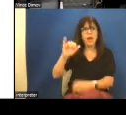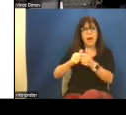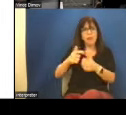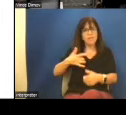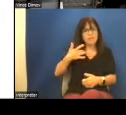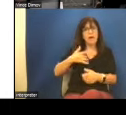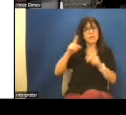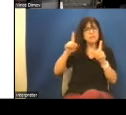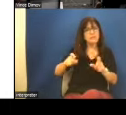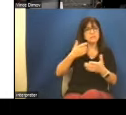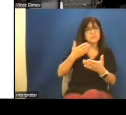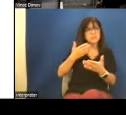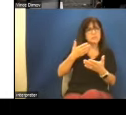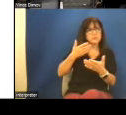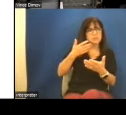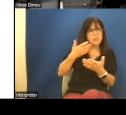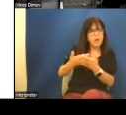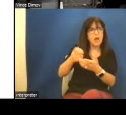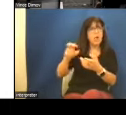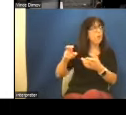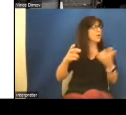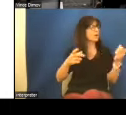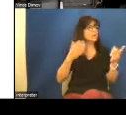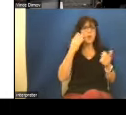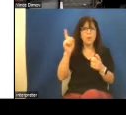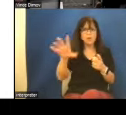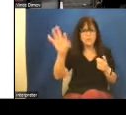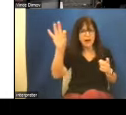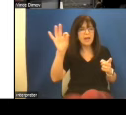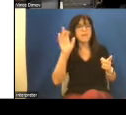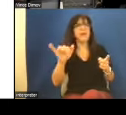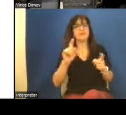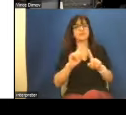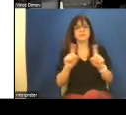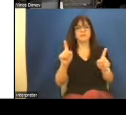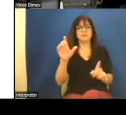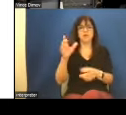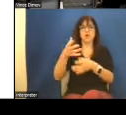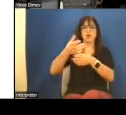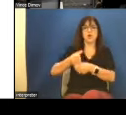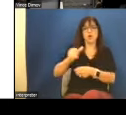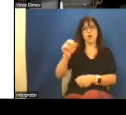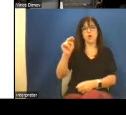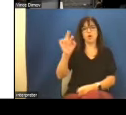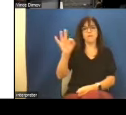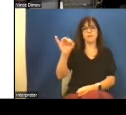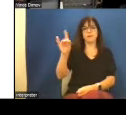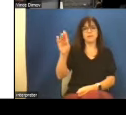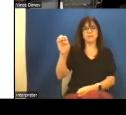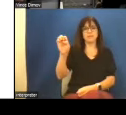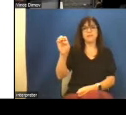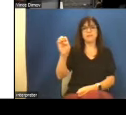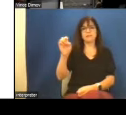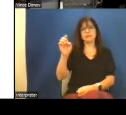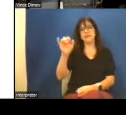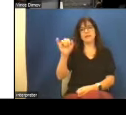felt the test went, or if No. the student felt confident? Do you know where to find that? Sure. On the back. Will you get me that paper, Melissa? I know It's where to saying find that it,